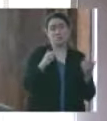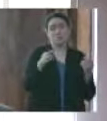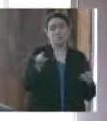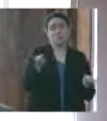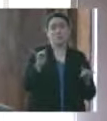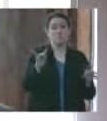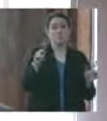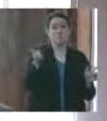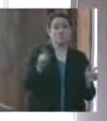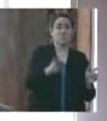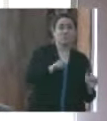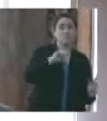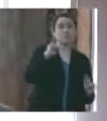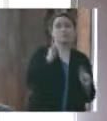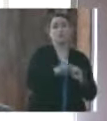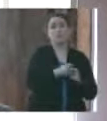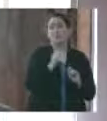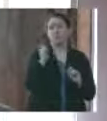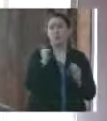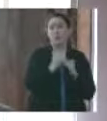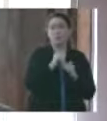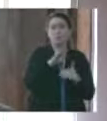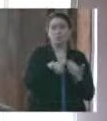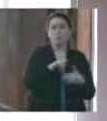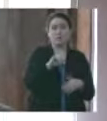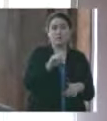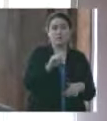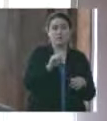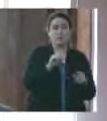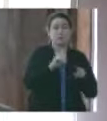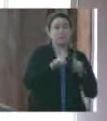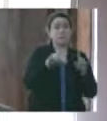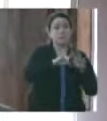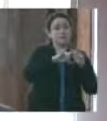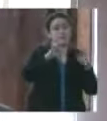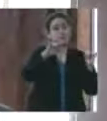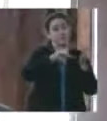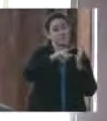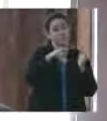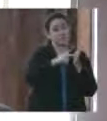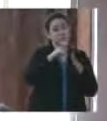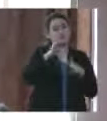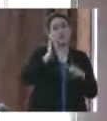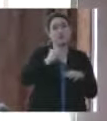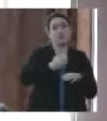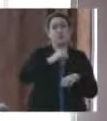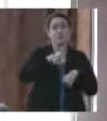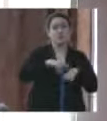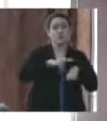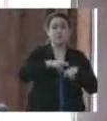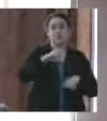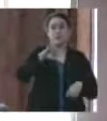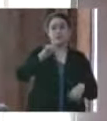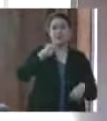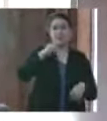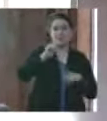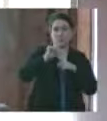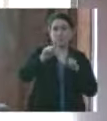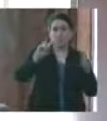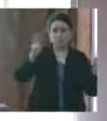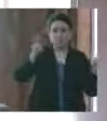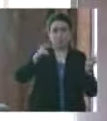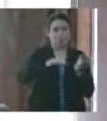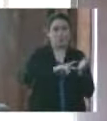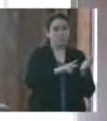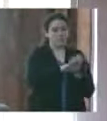period, the implication here is that we are losing natural capital in terms of the annuities of flows that are being lost from these lost